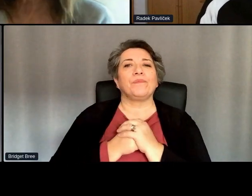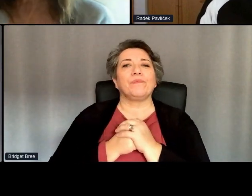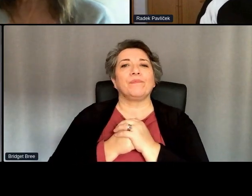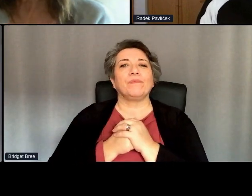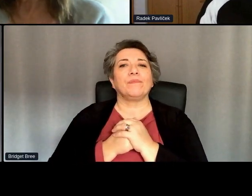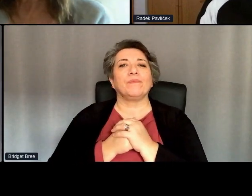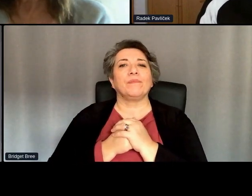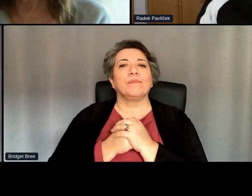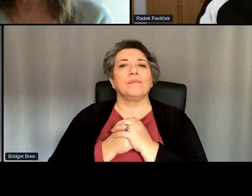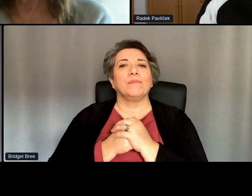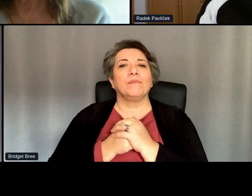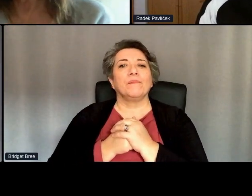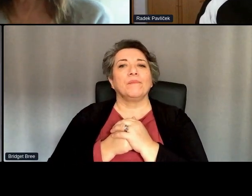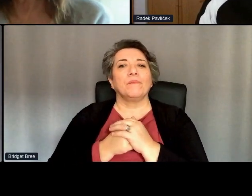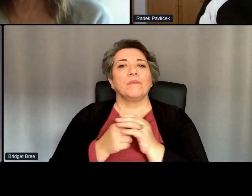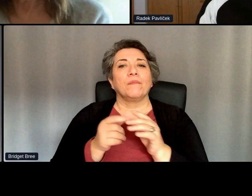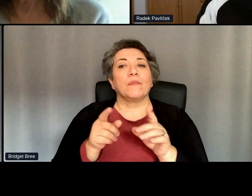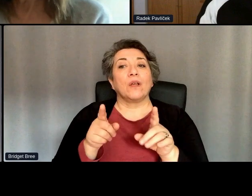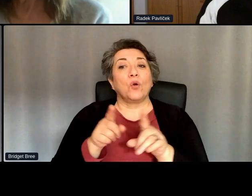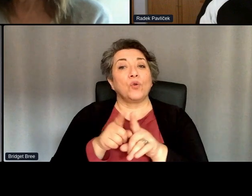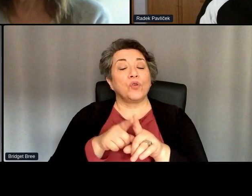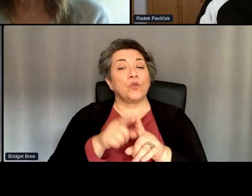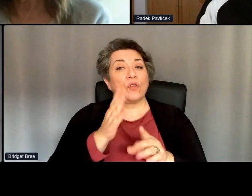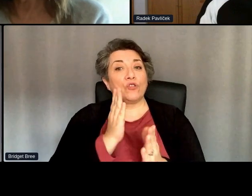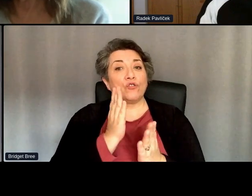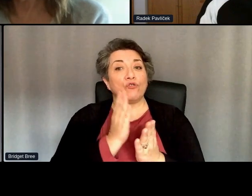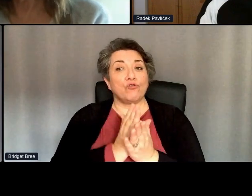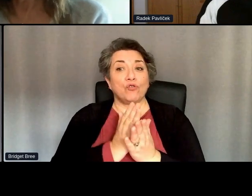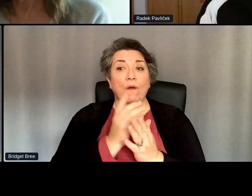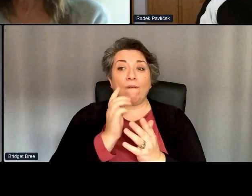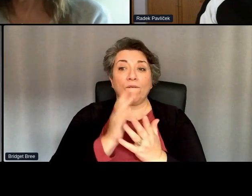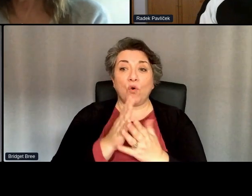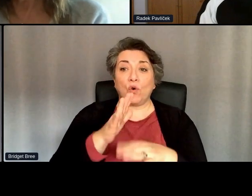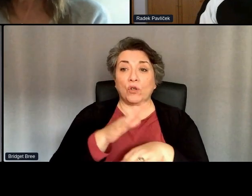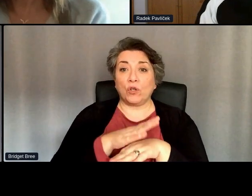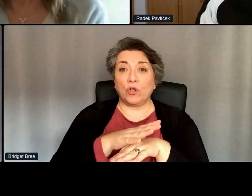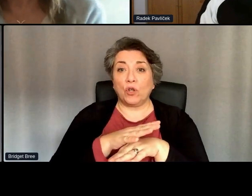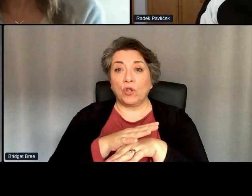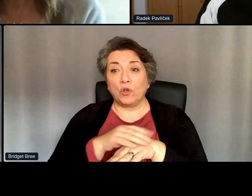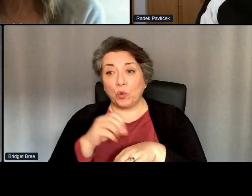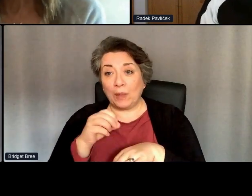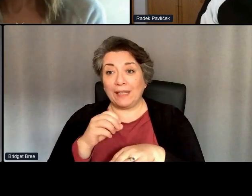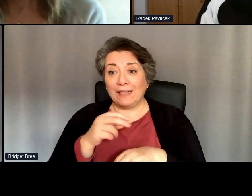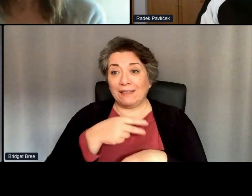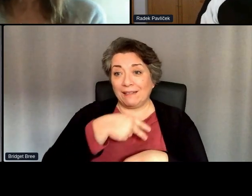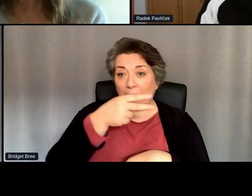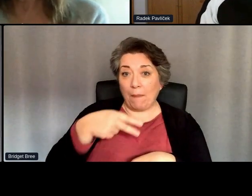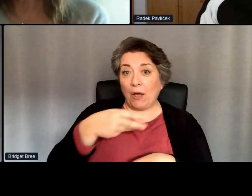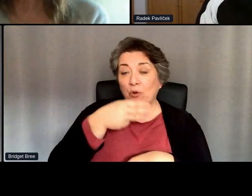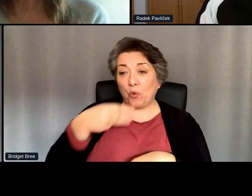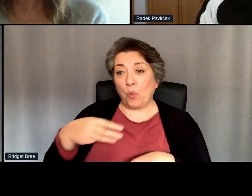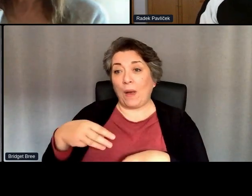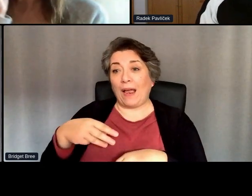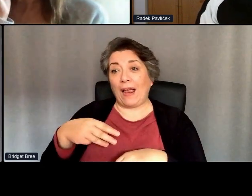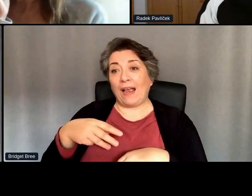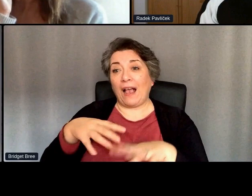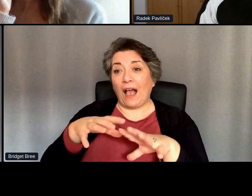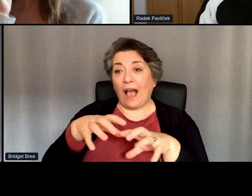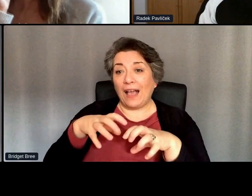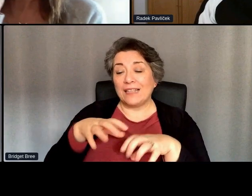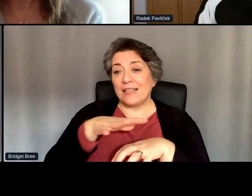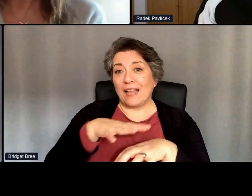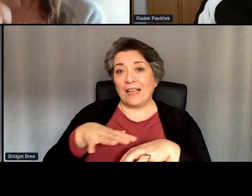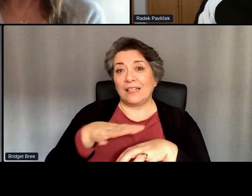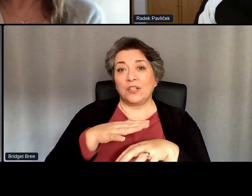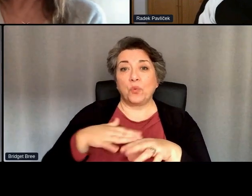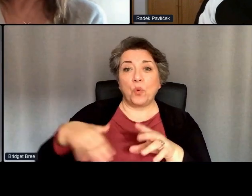and that's also true for the Nordic chapters, so Sweden, Denmark, Norway, Finland, and now Iceland. We have also